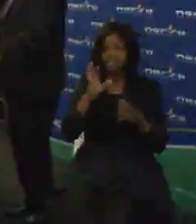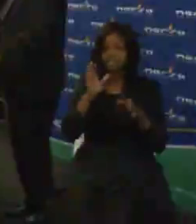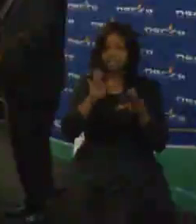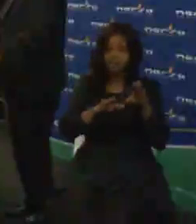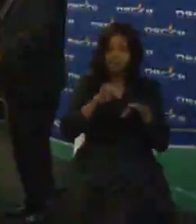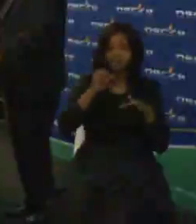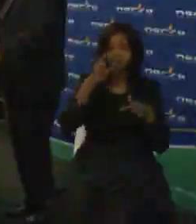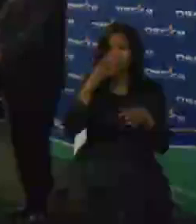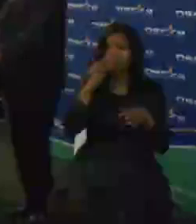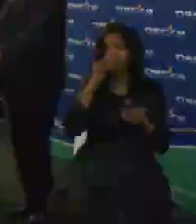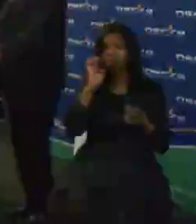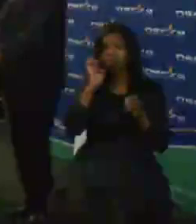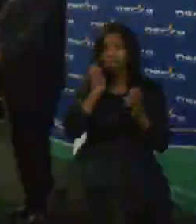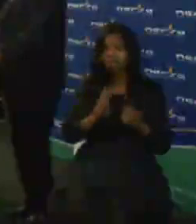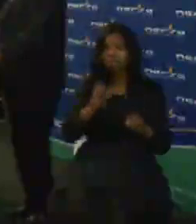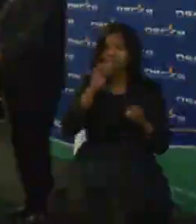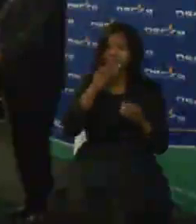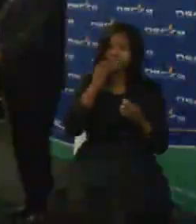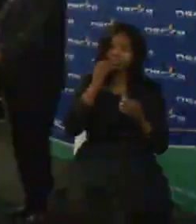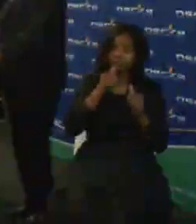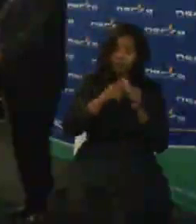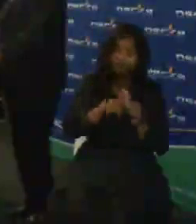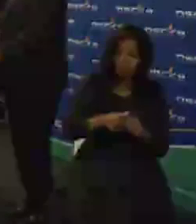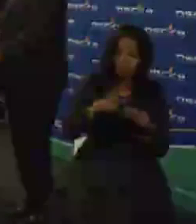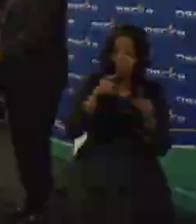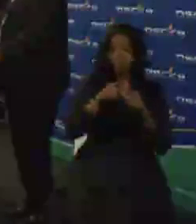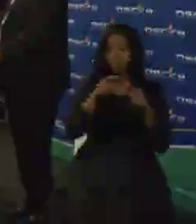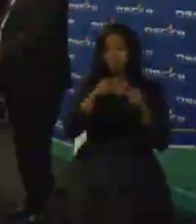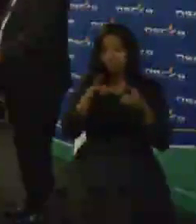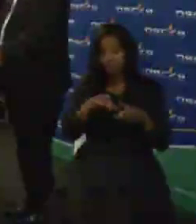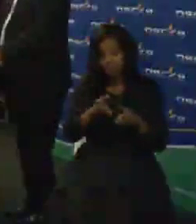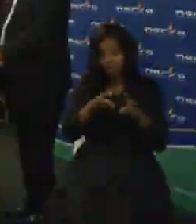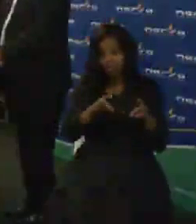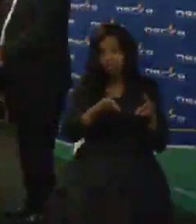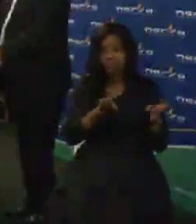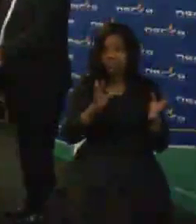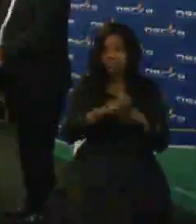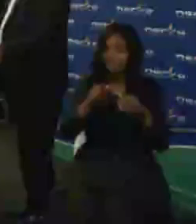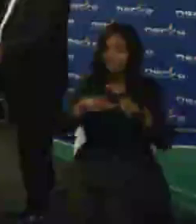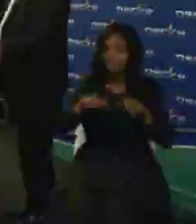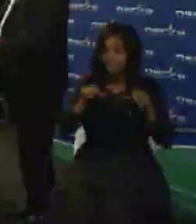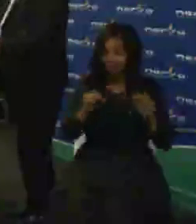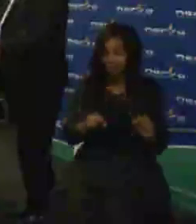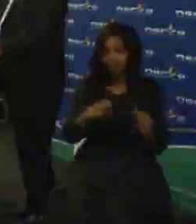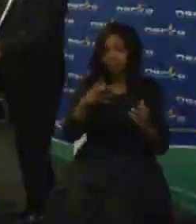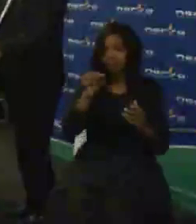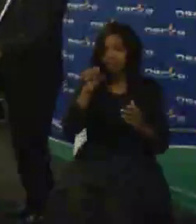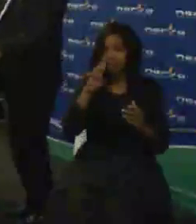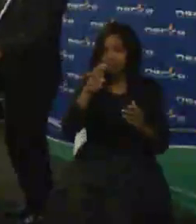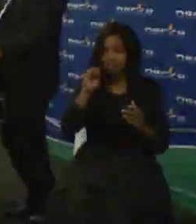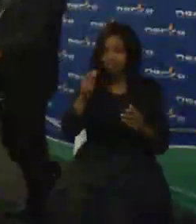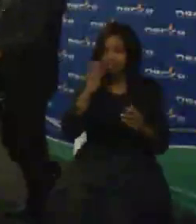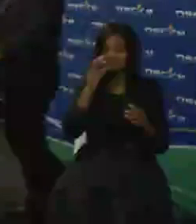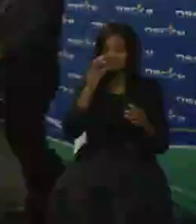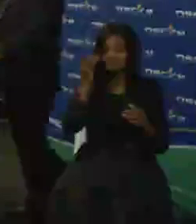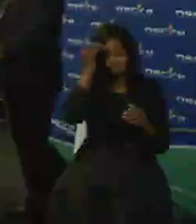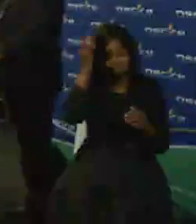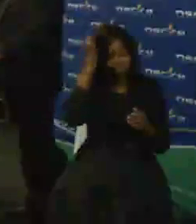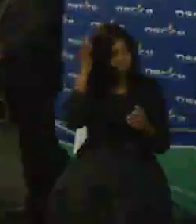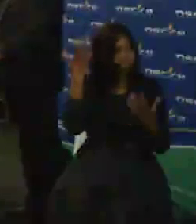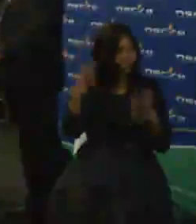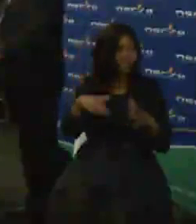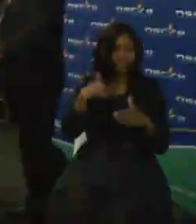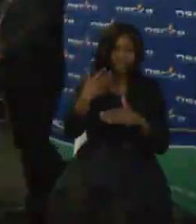Eskom's application was compliant in terms of the methodology. And Chairperson, Nersa did acknowledge